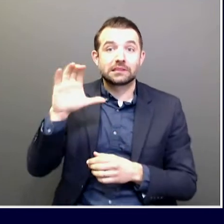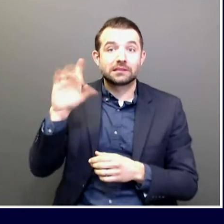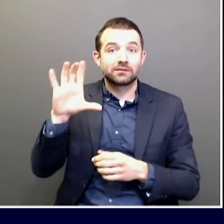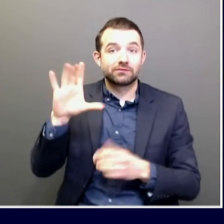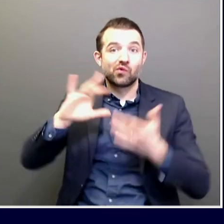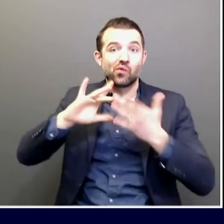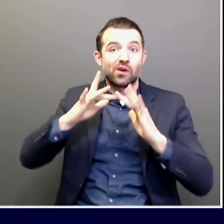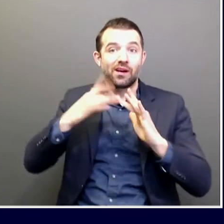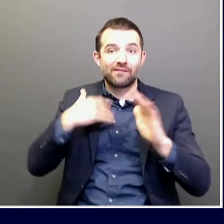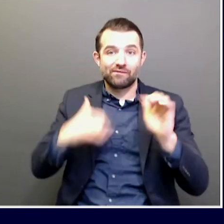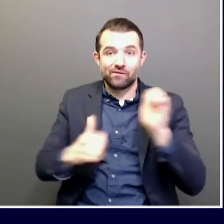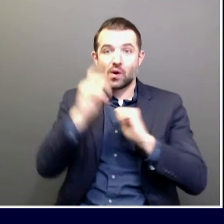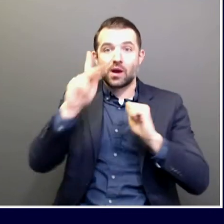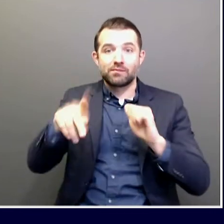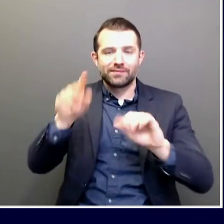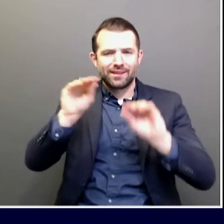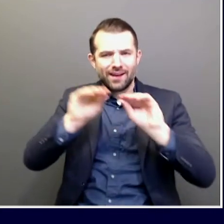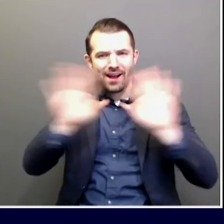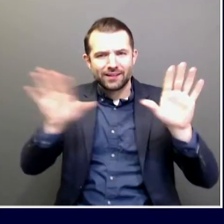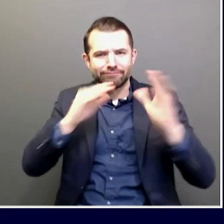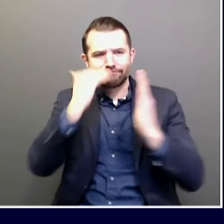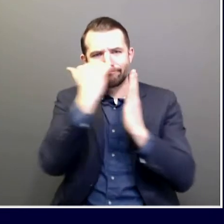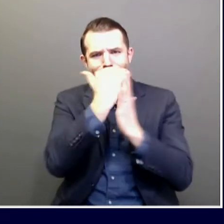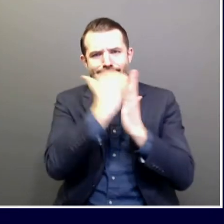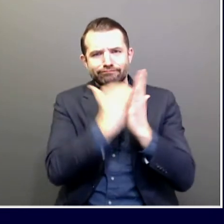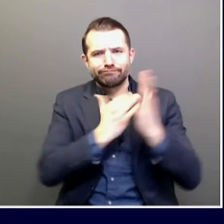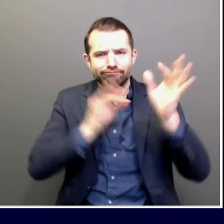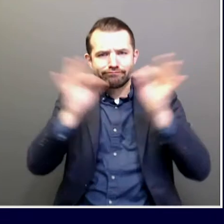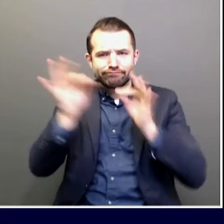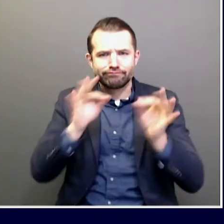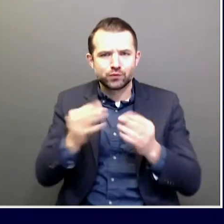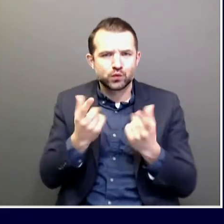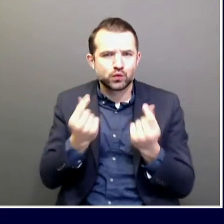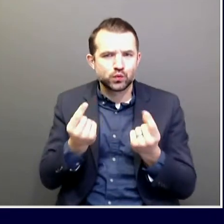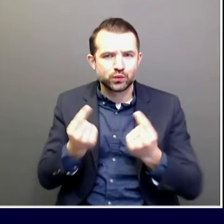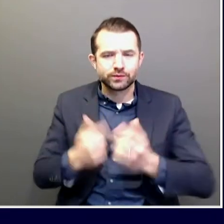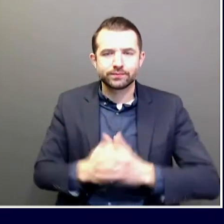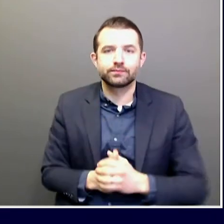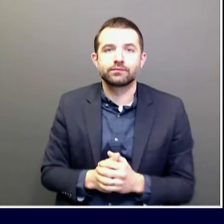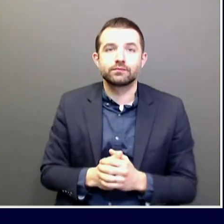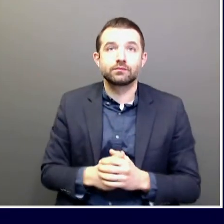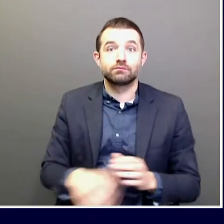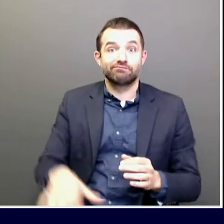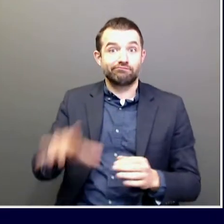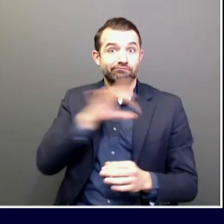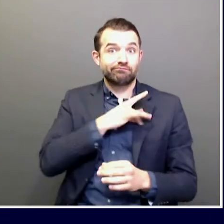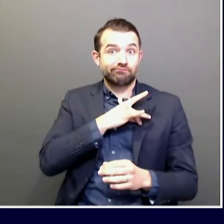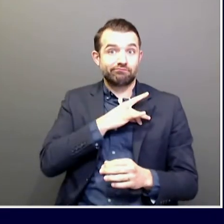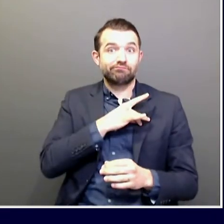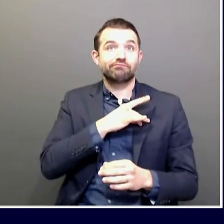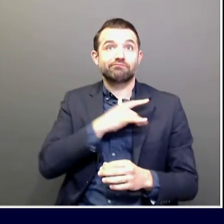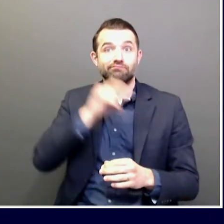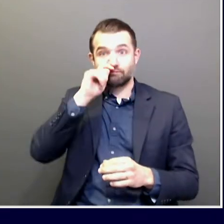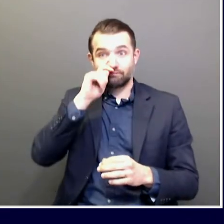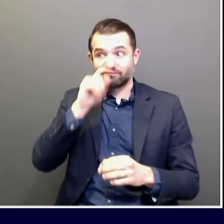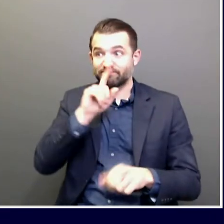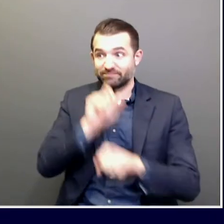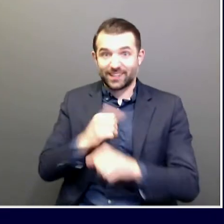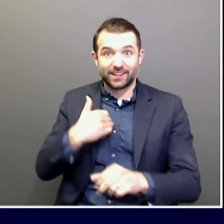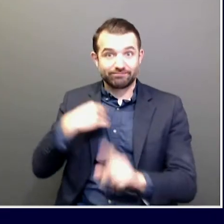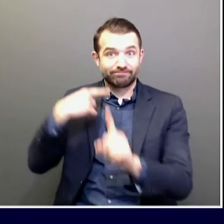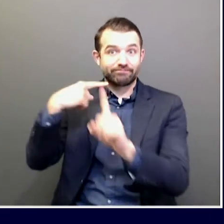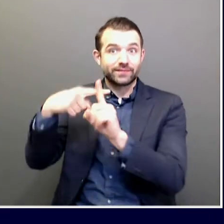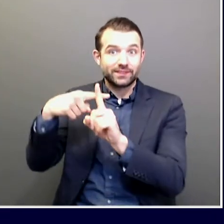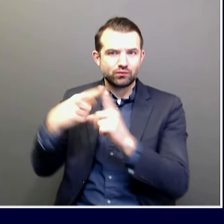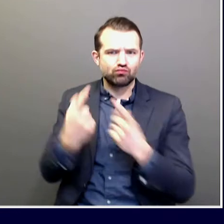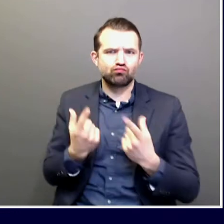And if you are the one who gets notified, to take appropriate steps, that's based on your vaccination rate, whether your vaccination